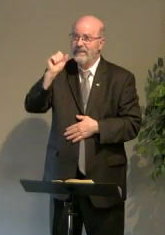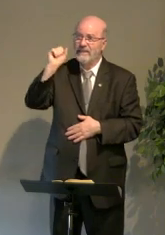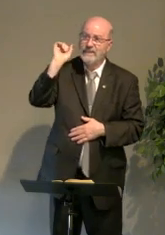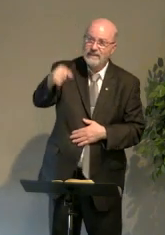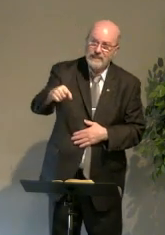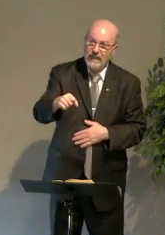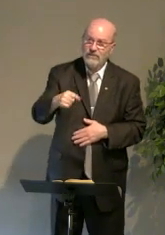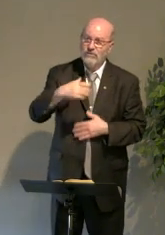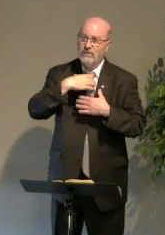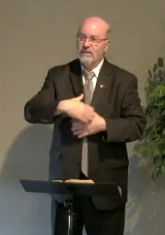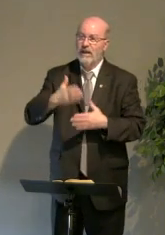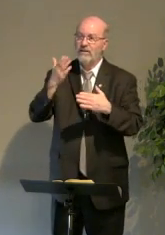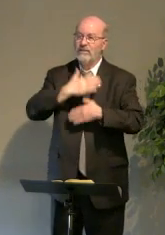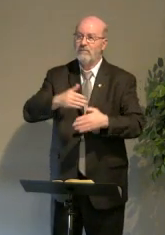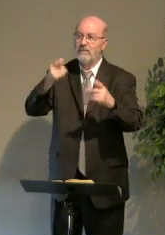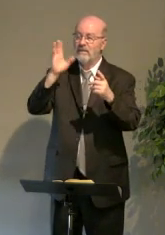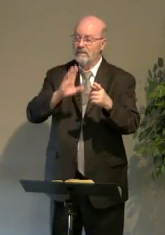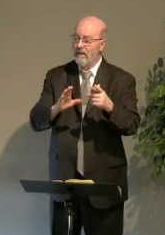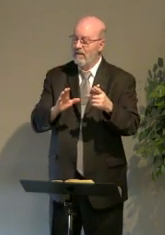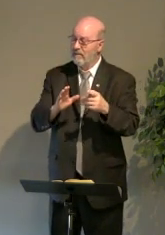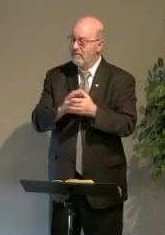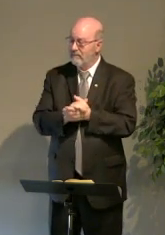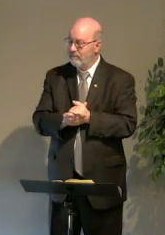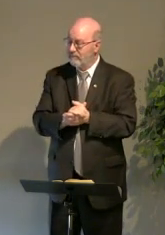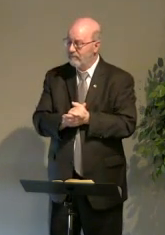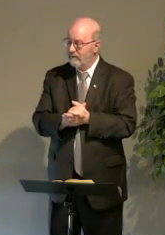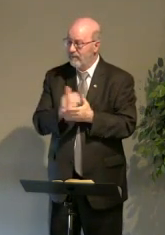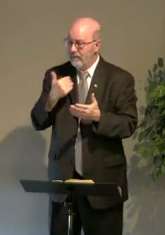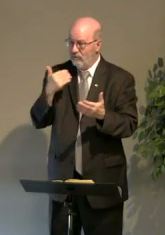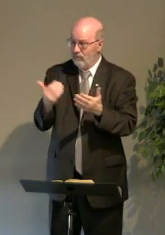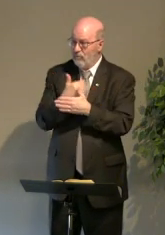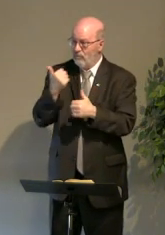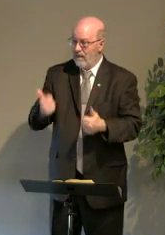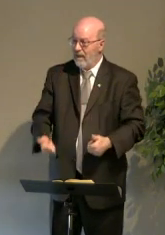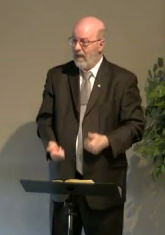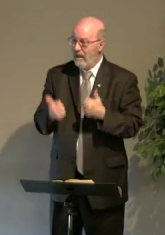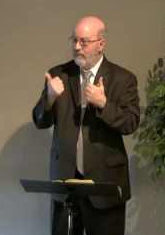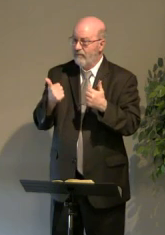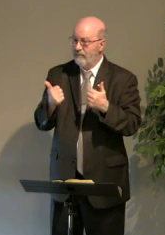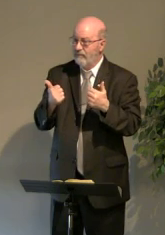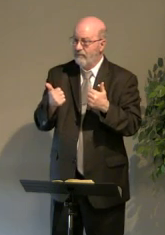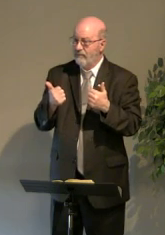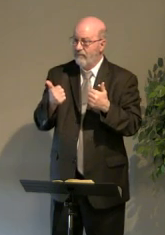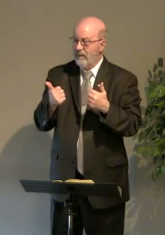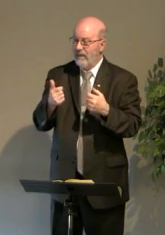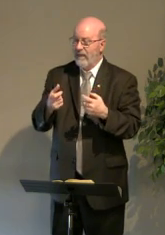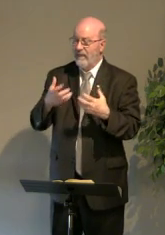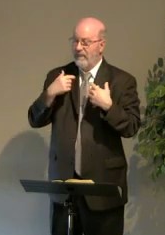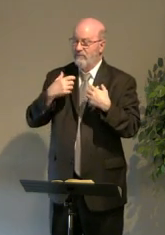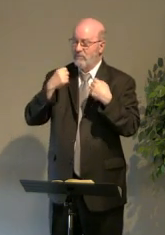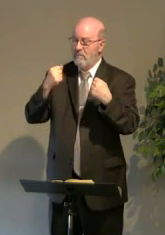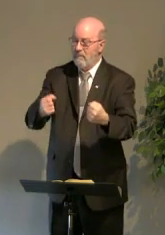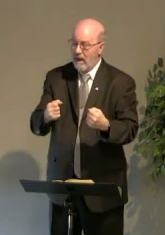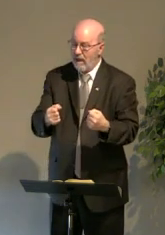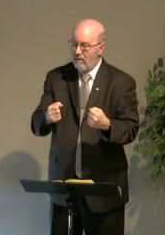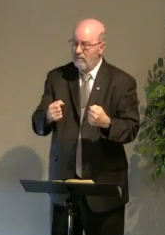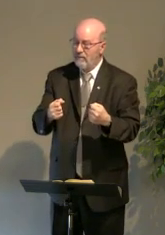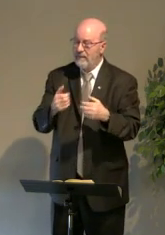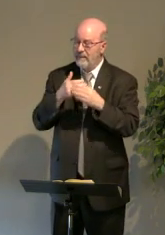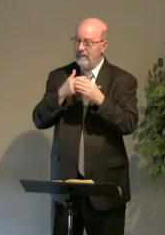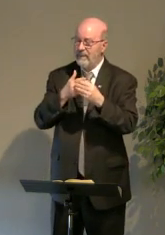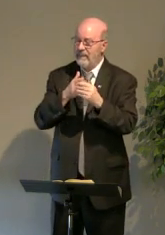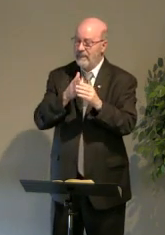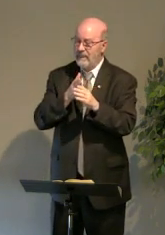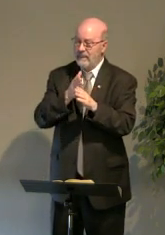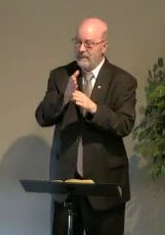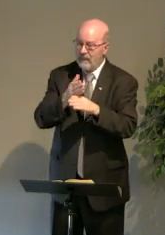the ones that do. That's the essential aspect of our new life in Christ, and that informs and empowers and guides much of what we